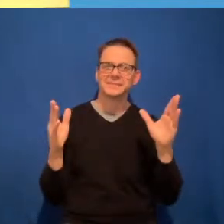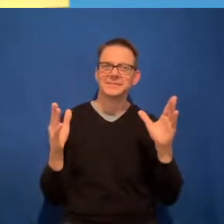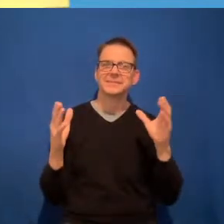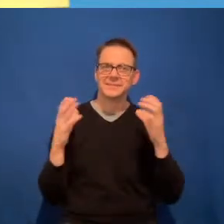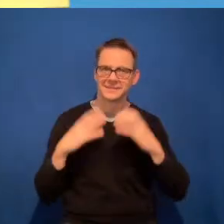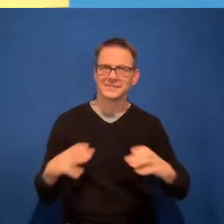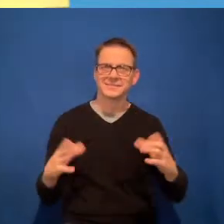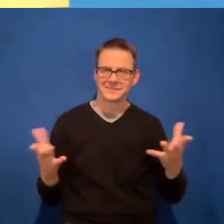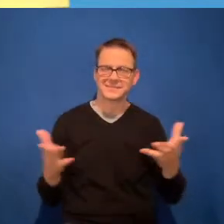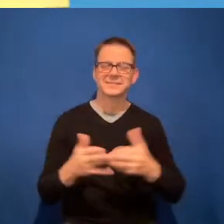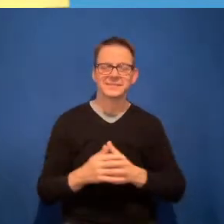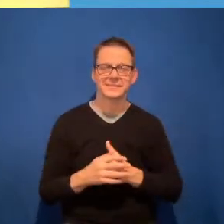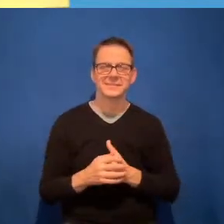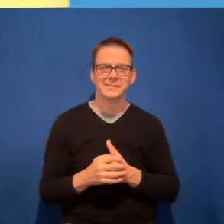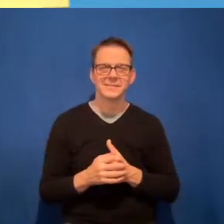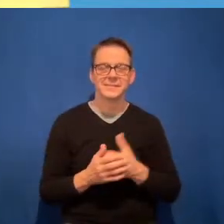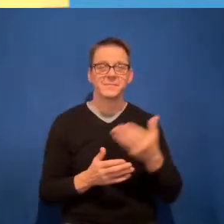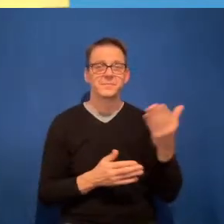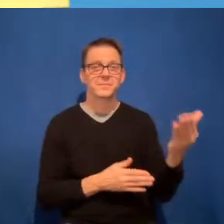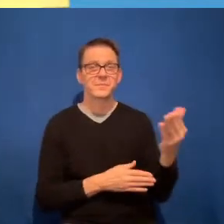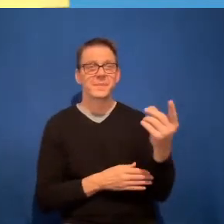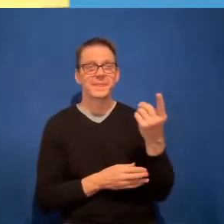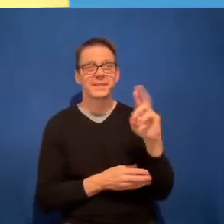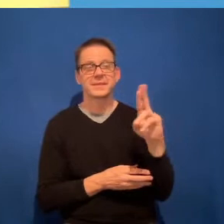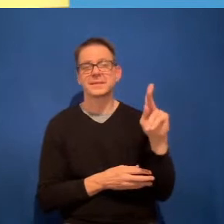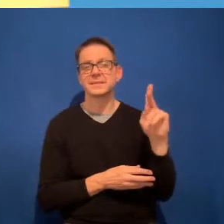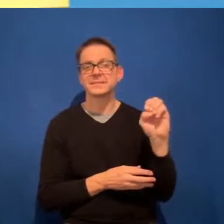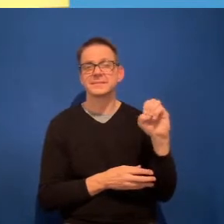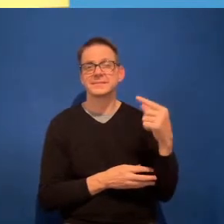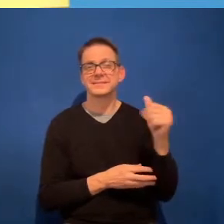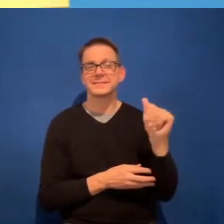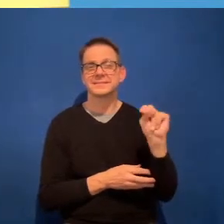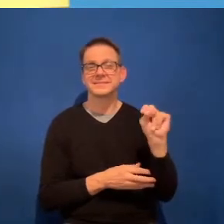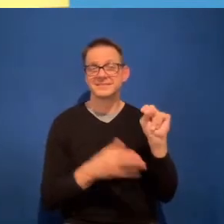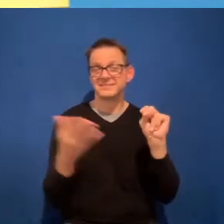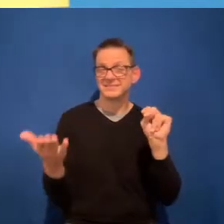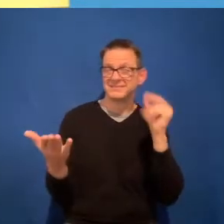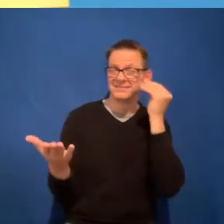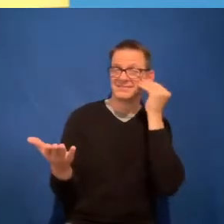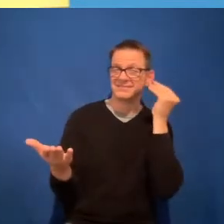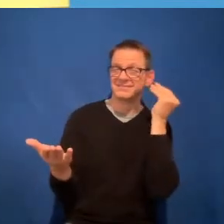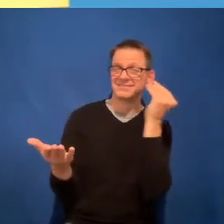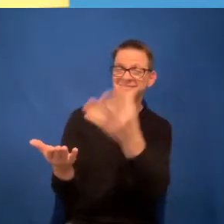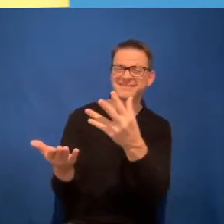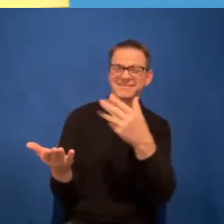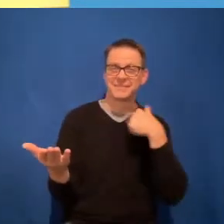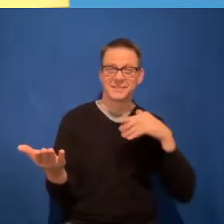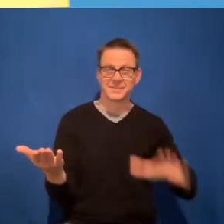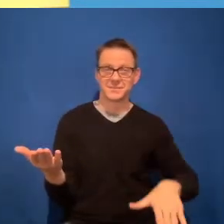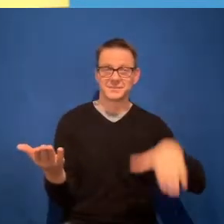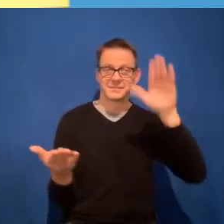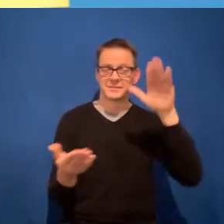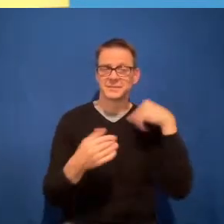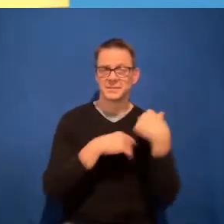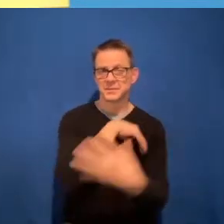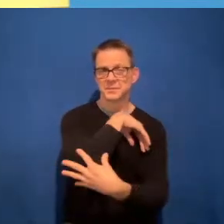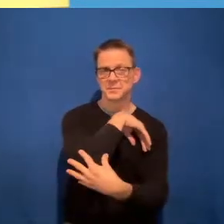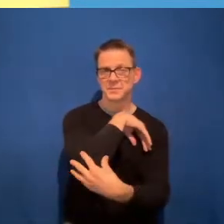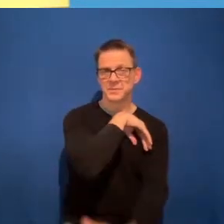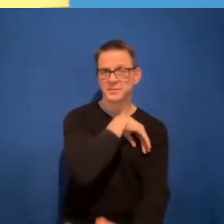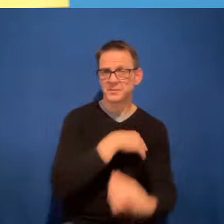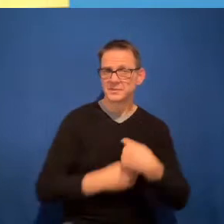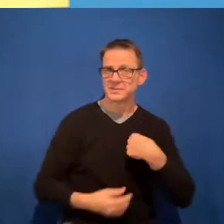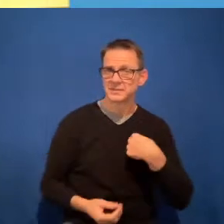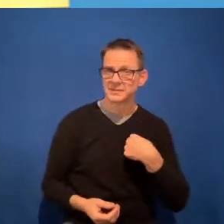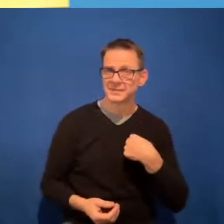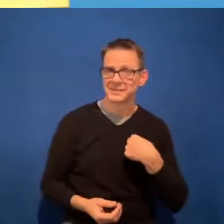And to be clear, like I grew up poor, you know, there's no way I would